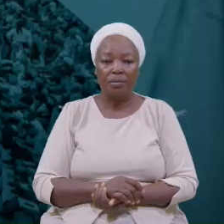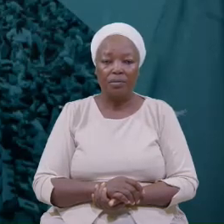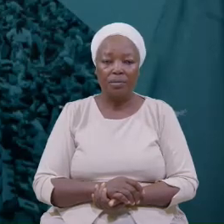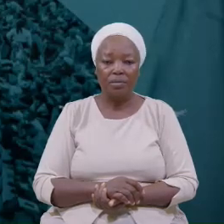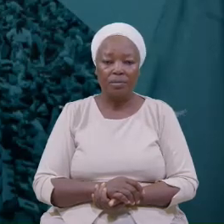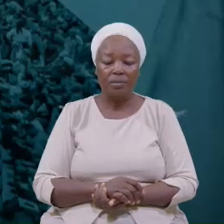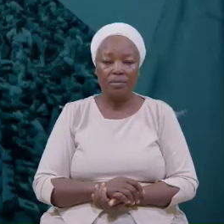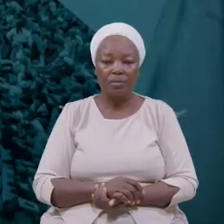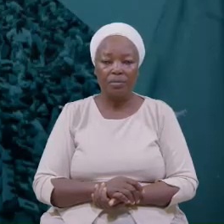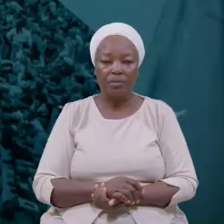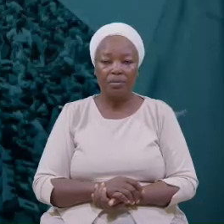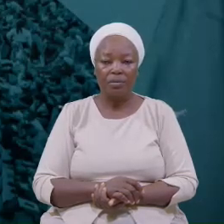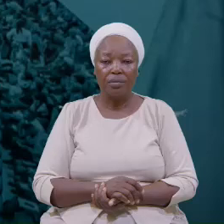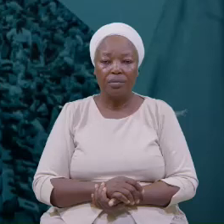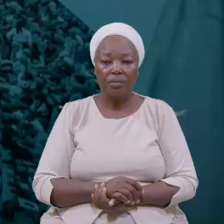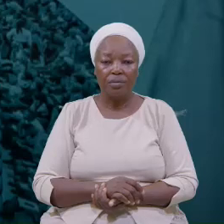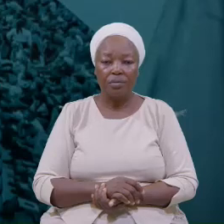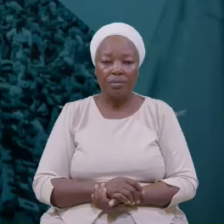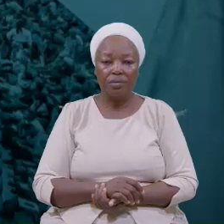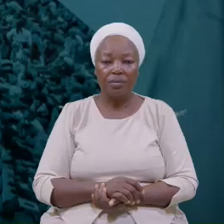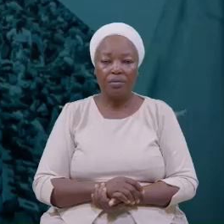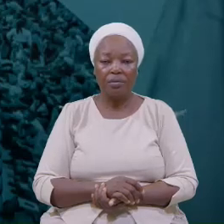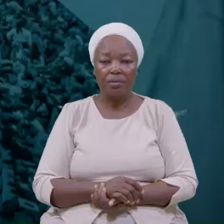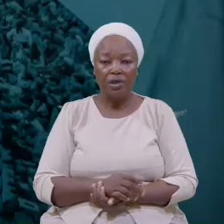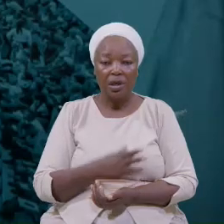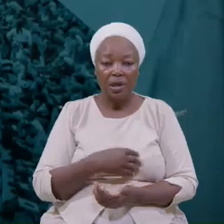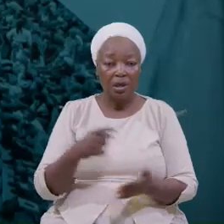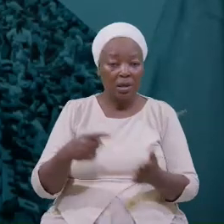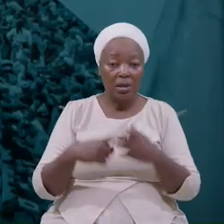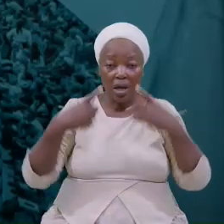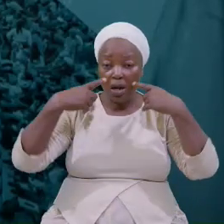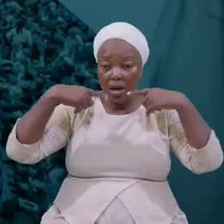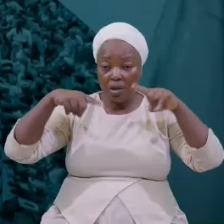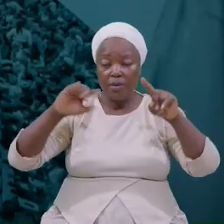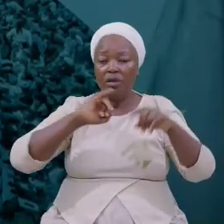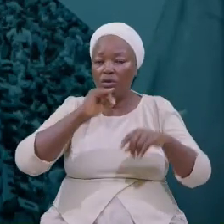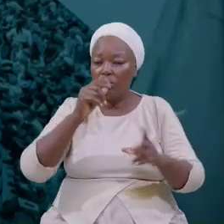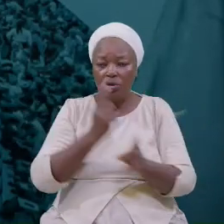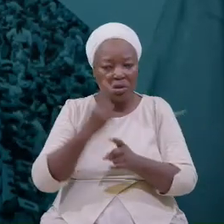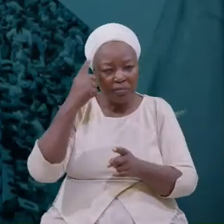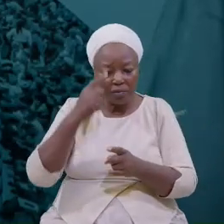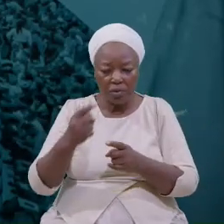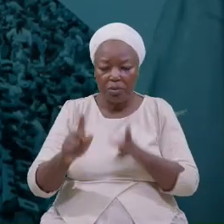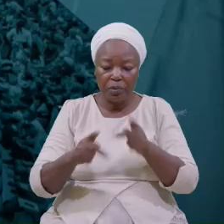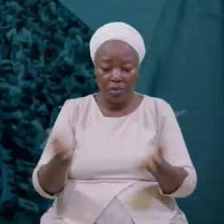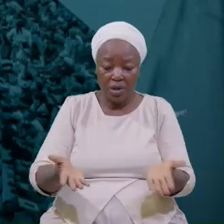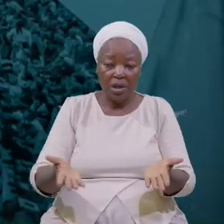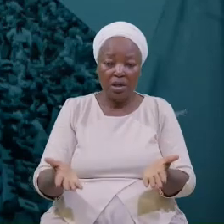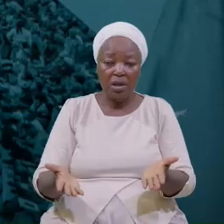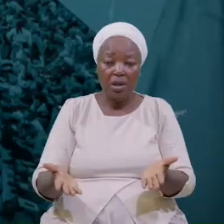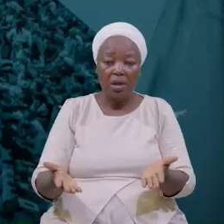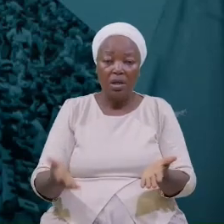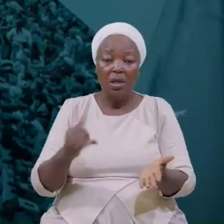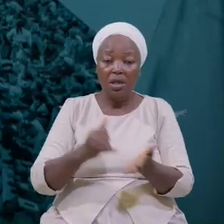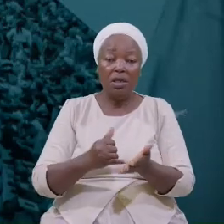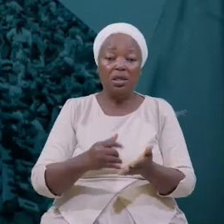awia ewo VIP stand wa. And this announcement is not only for the Alpha location. It goes to